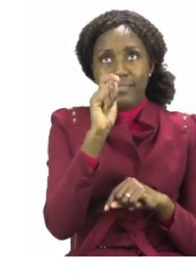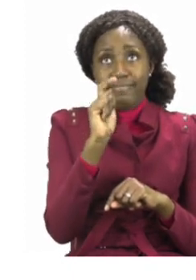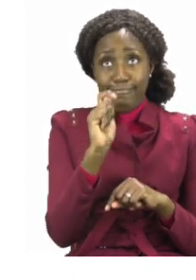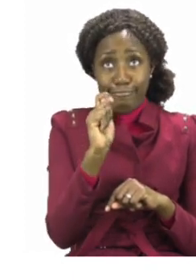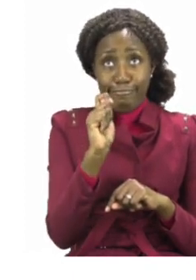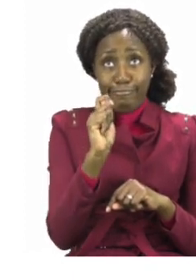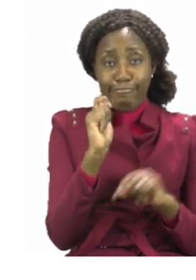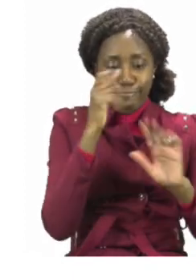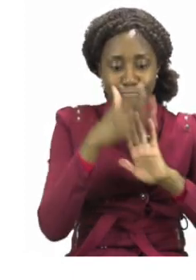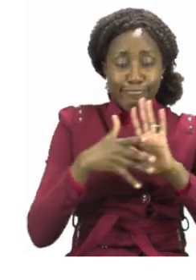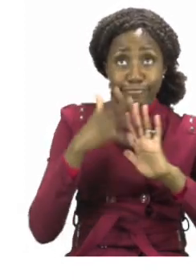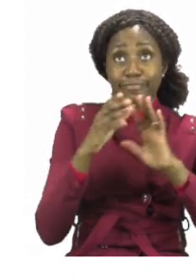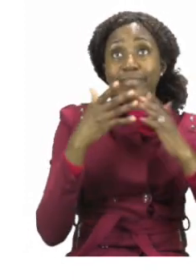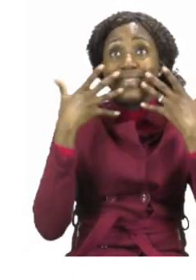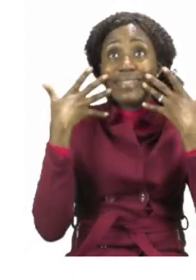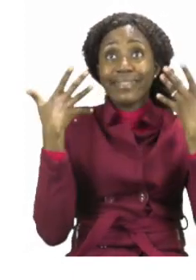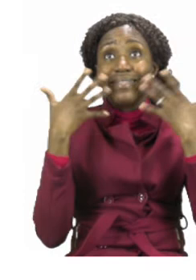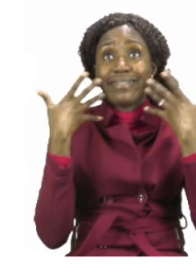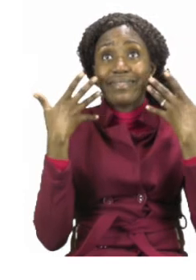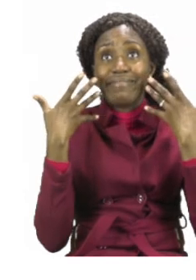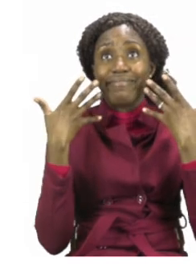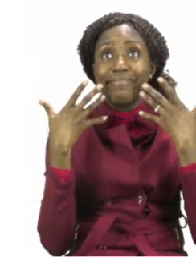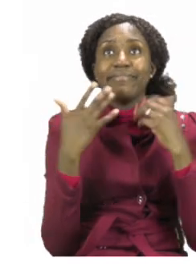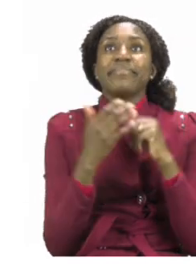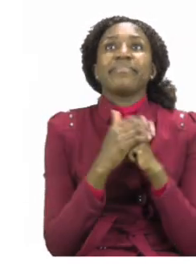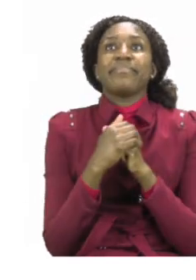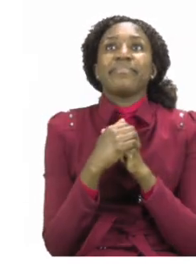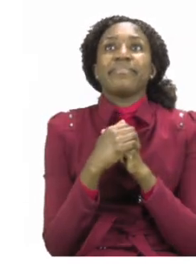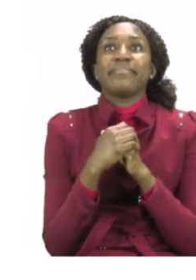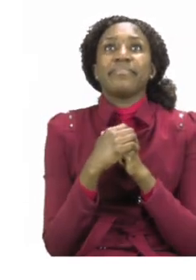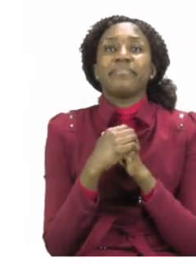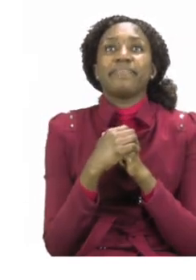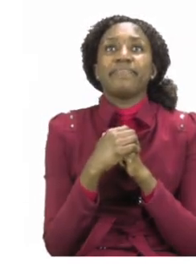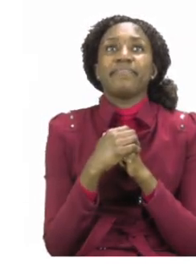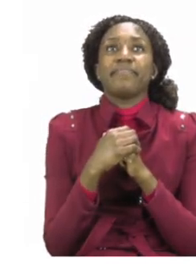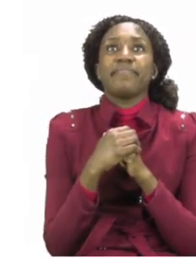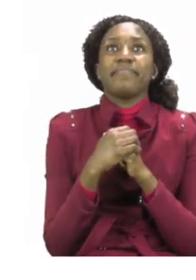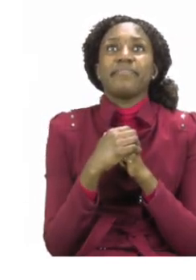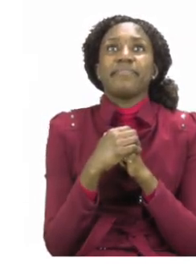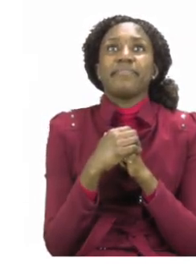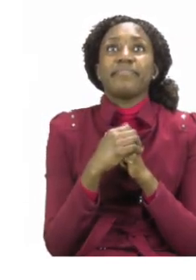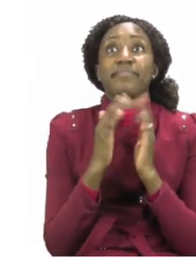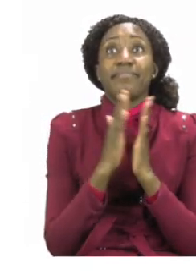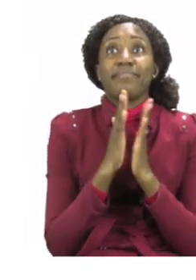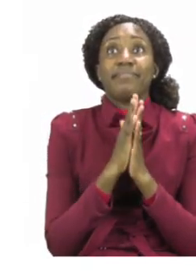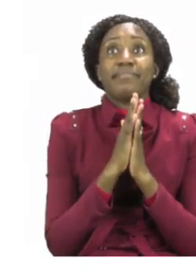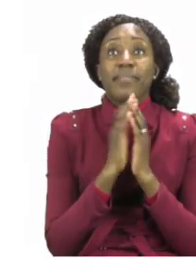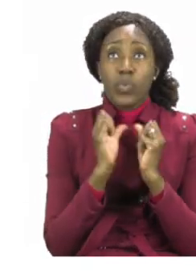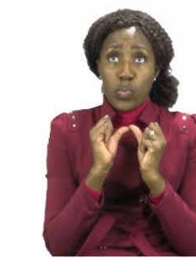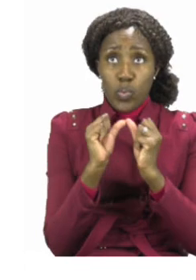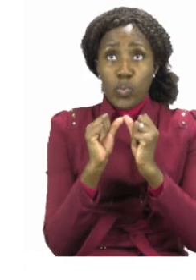C-A-T, cat. Okay, now you have to go ahead and